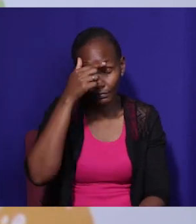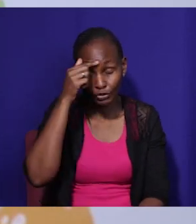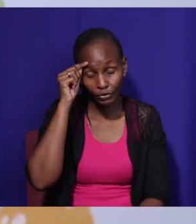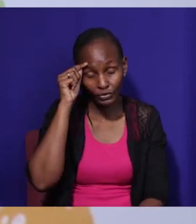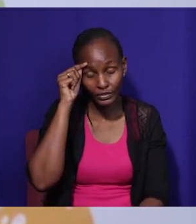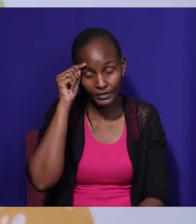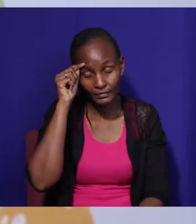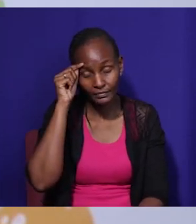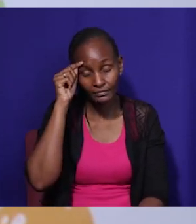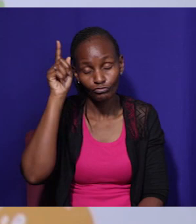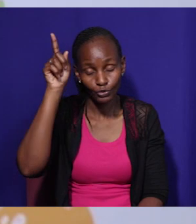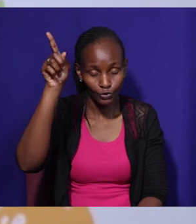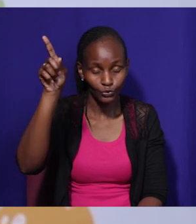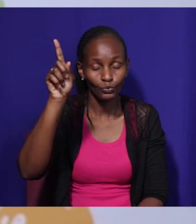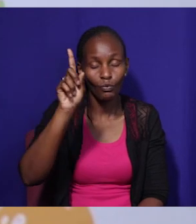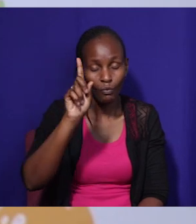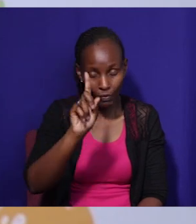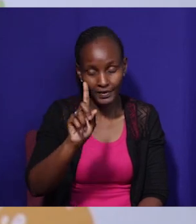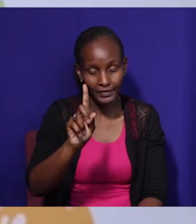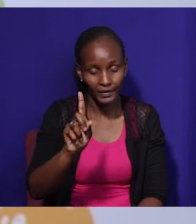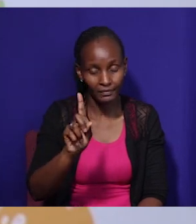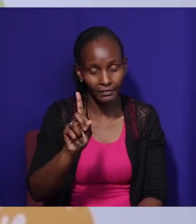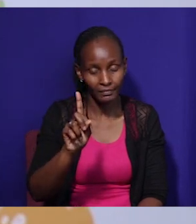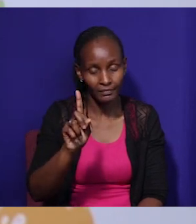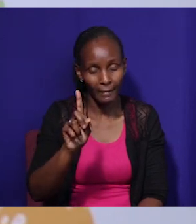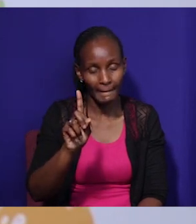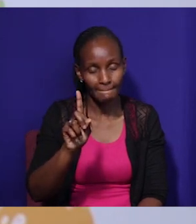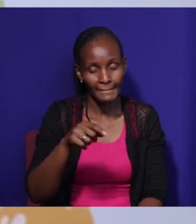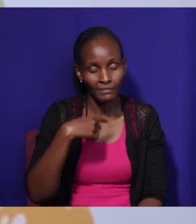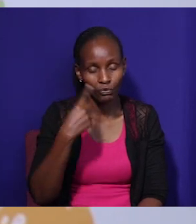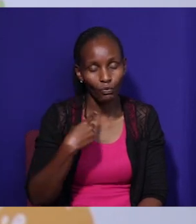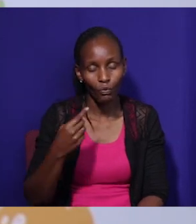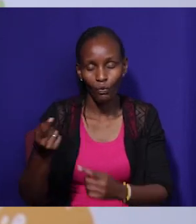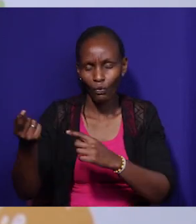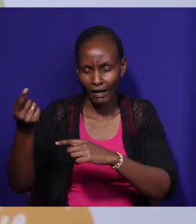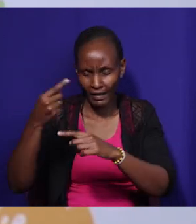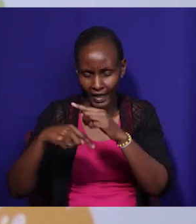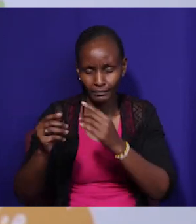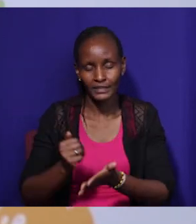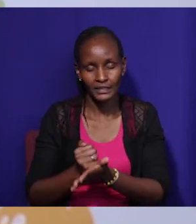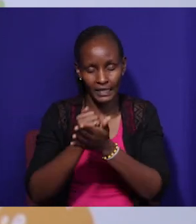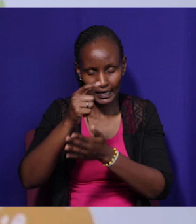because you are the one who comes to help us.